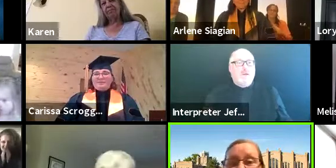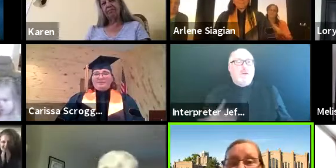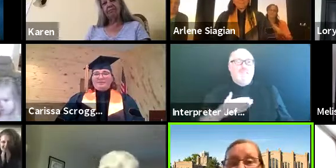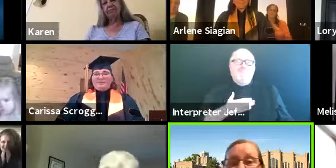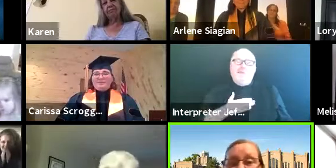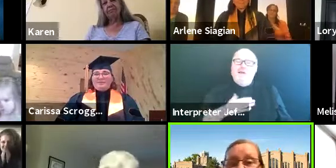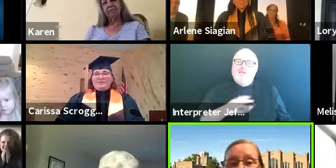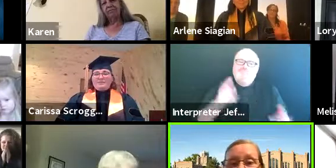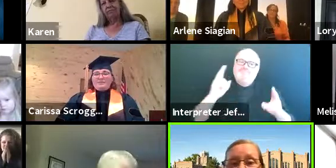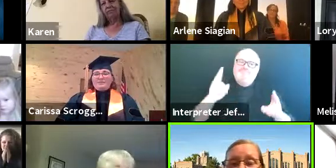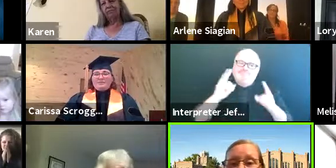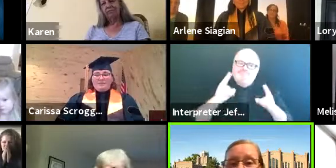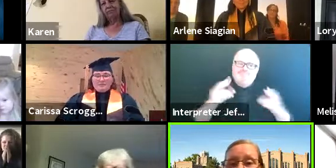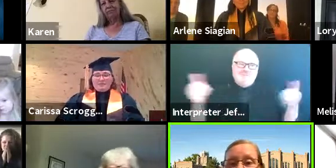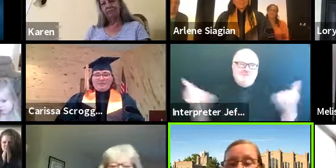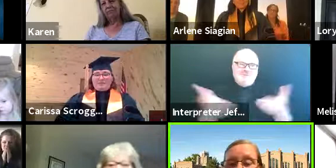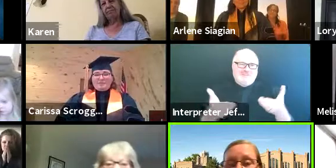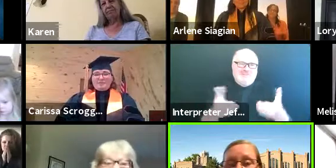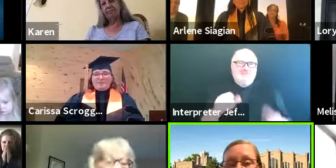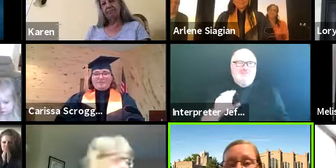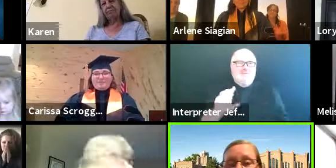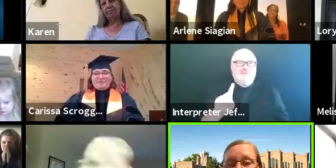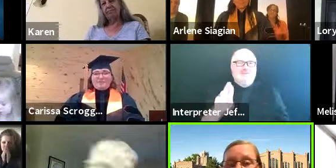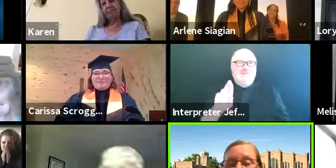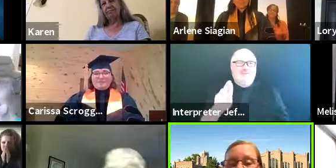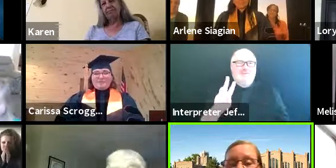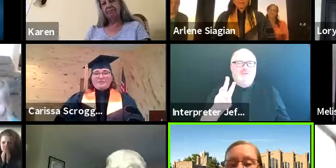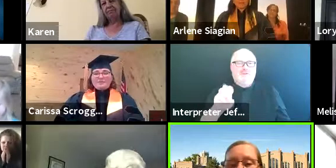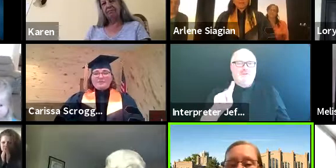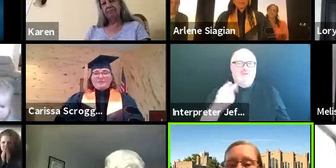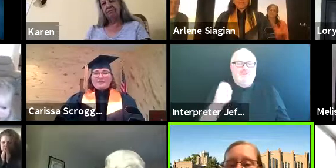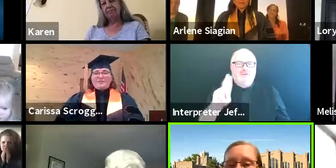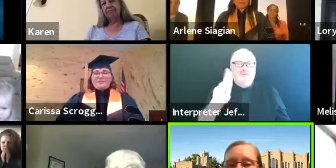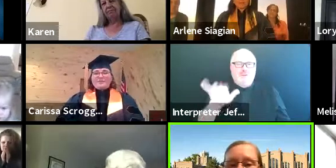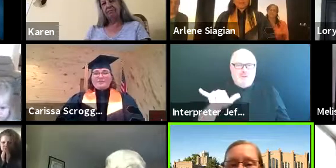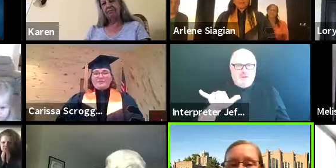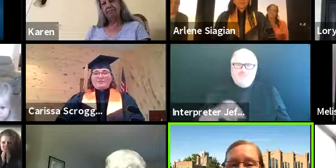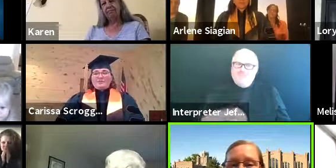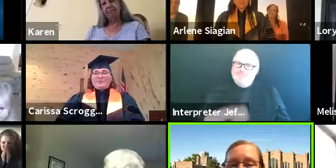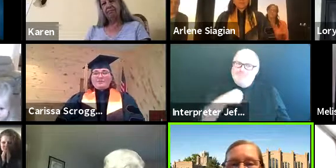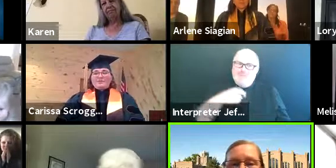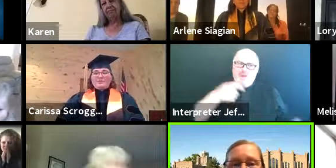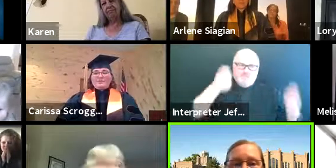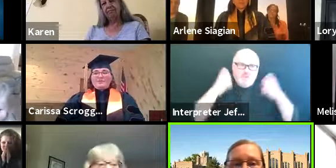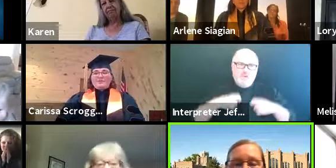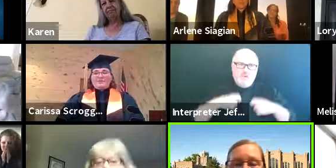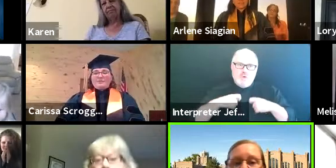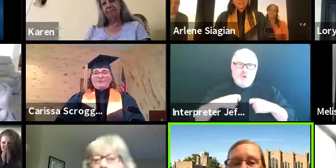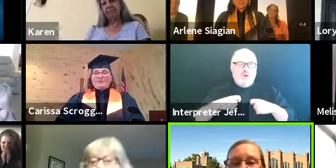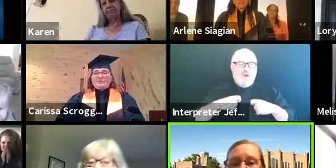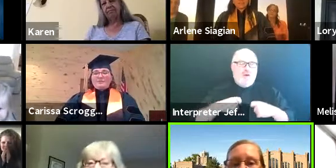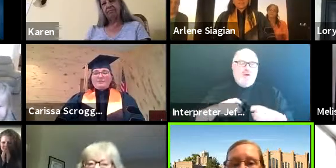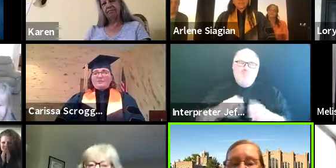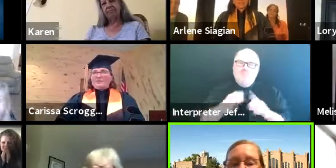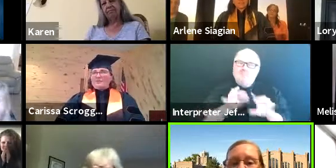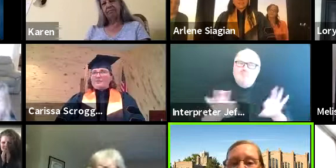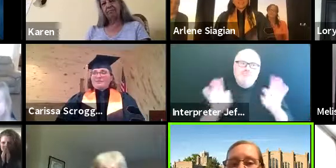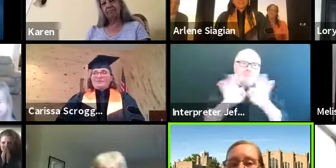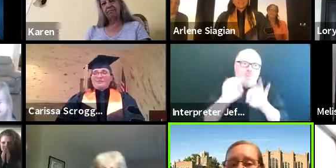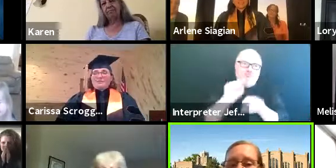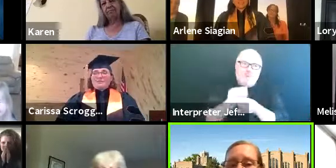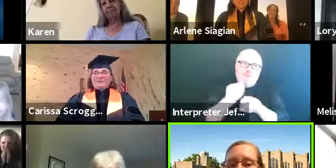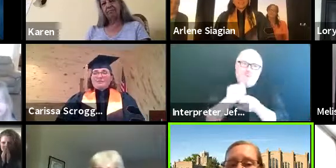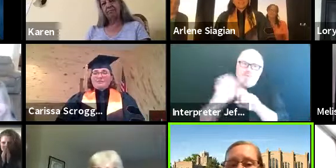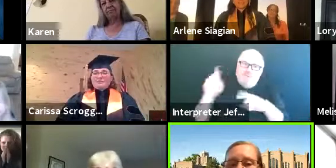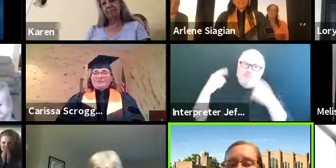great pleasure to introduce Dr. Eileen Weatherby, and I'm proud to hood her. She's been doing some very important work